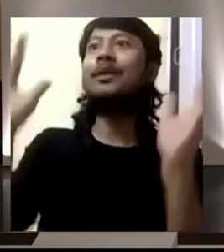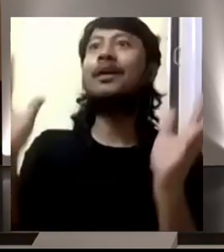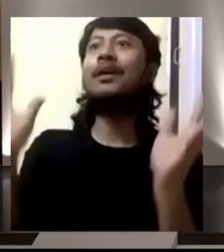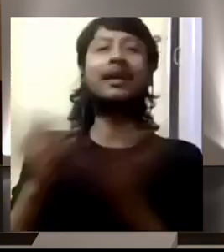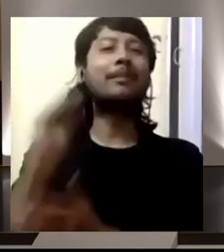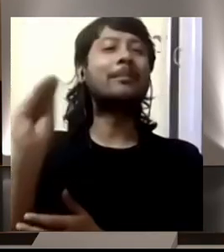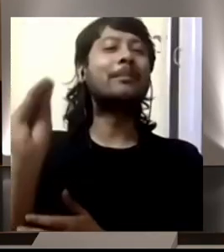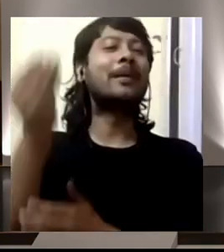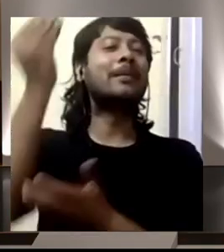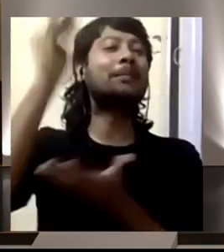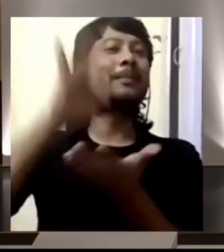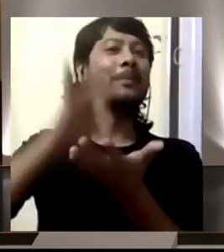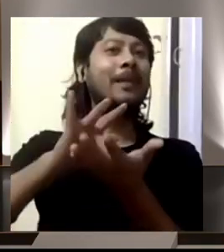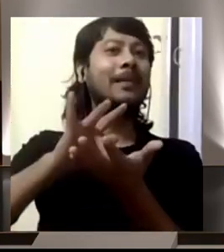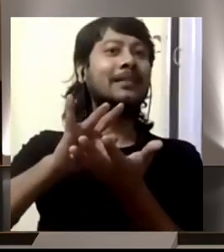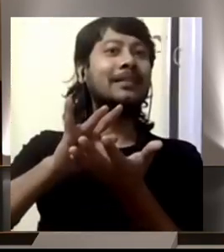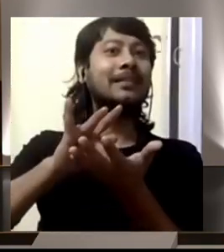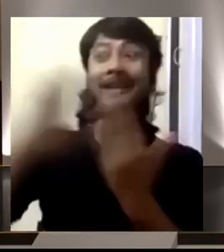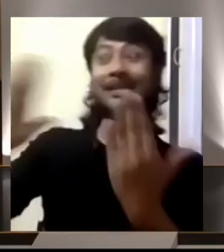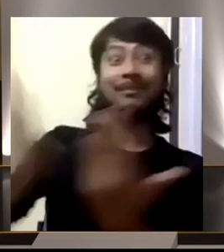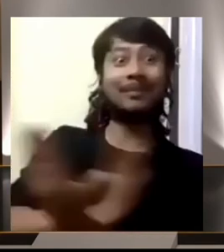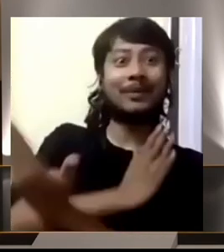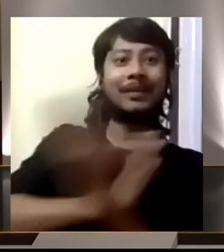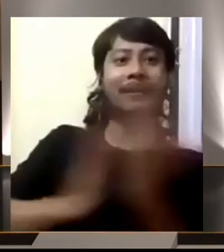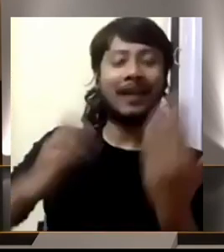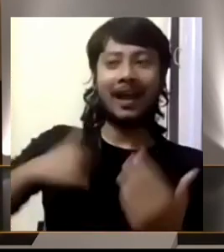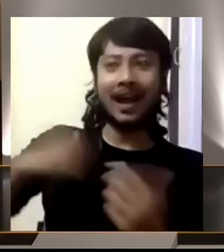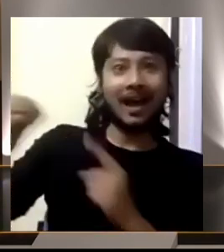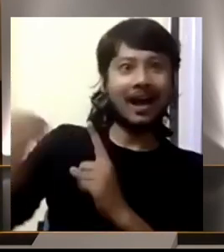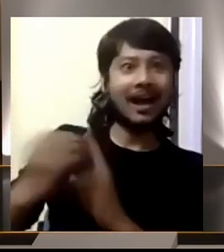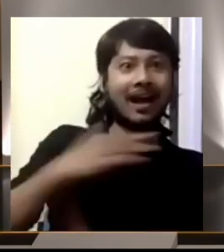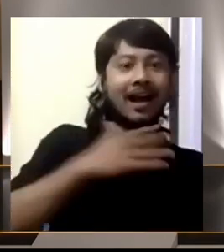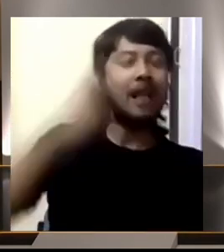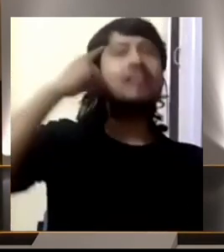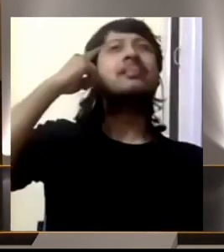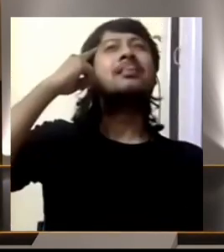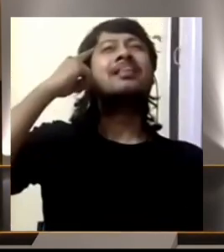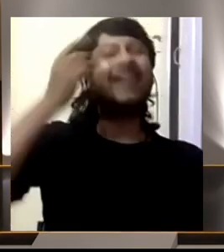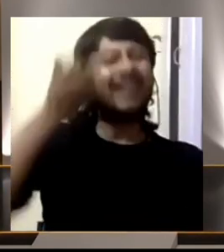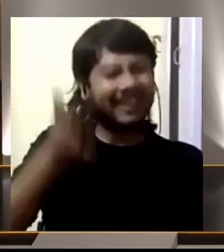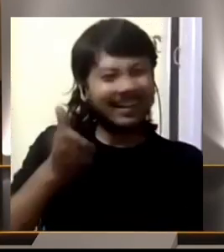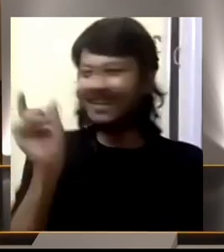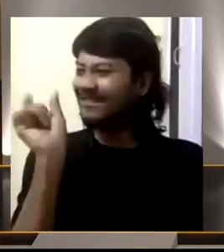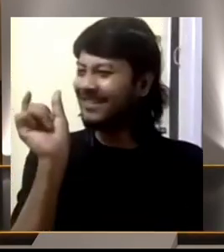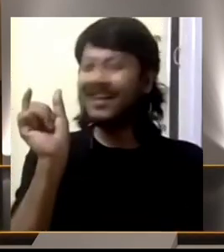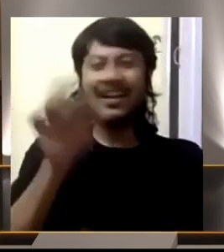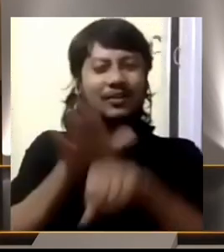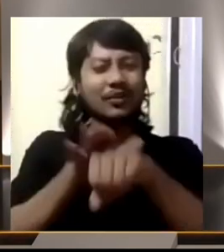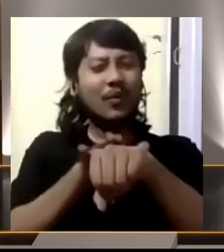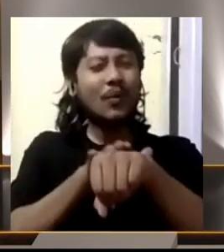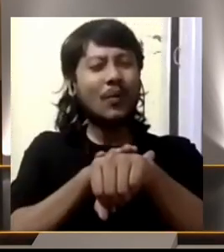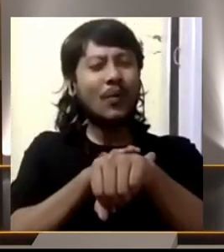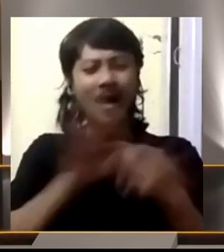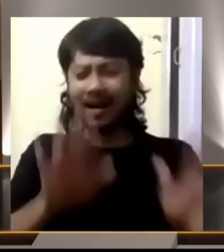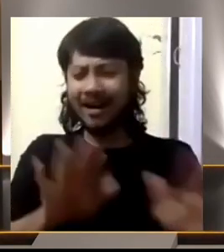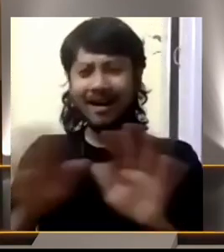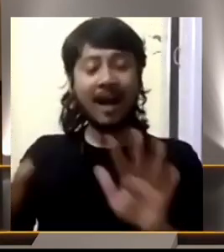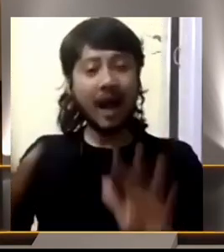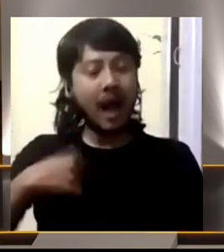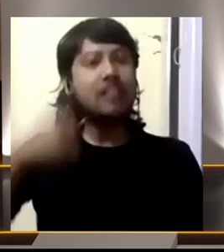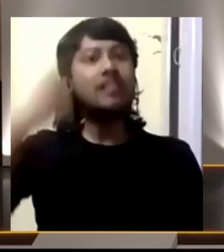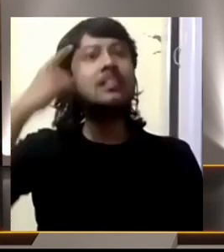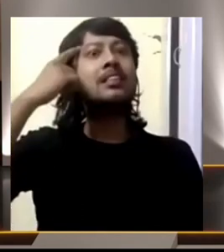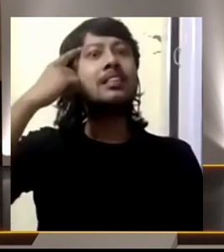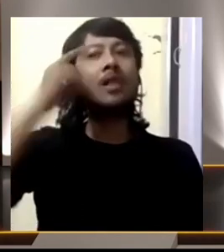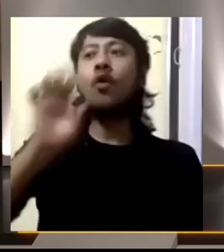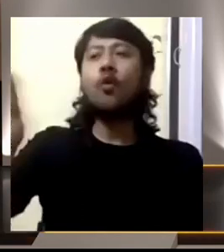Despacito, not only through his music, but through everything I imagined. It took him, his family, his